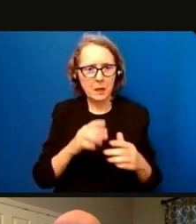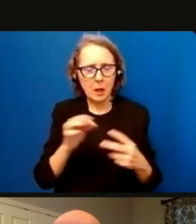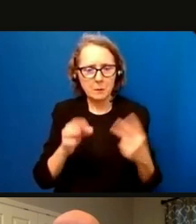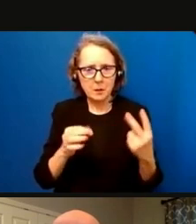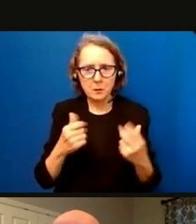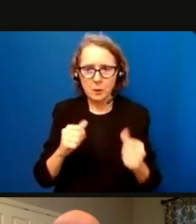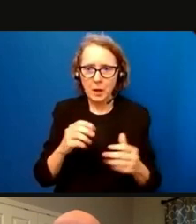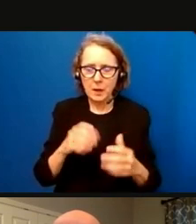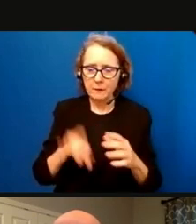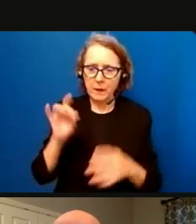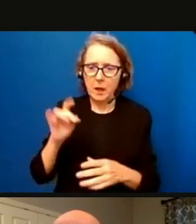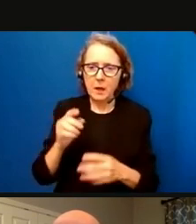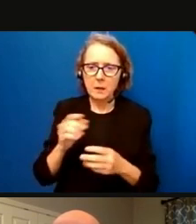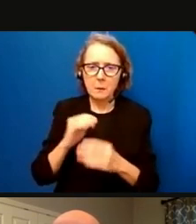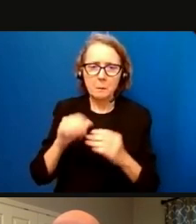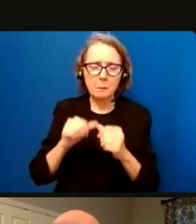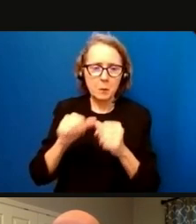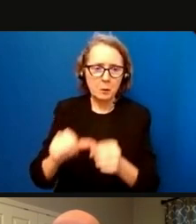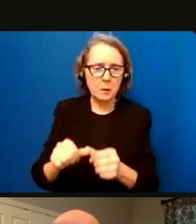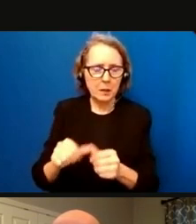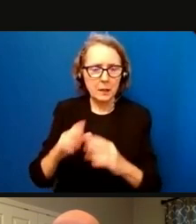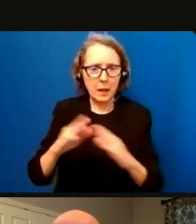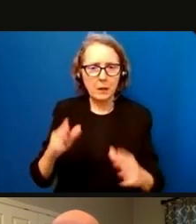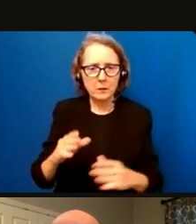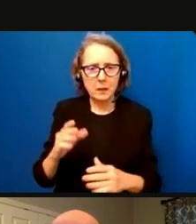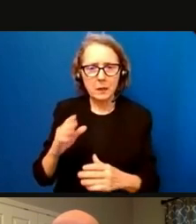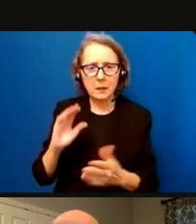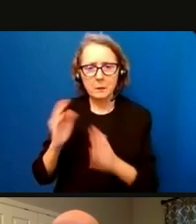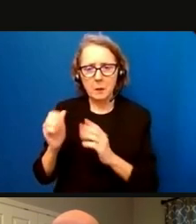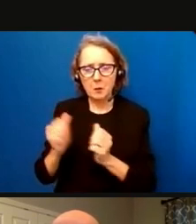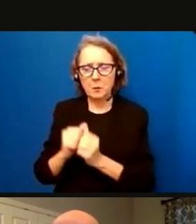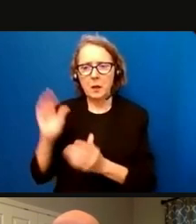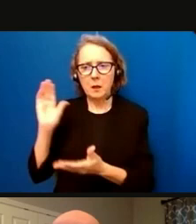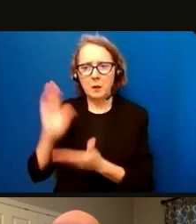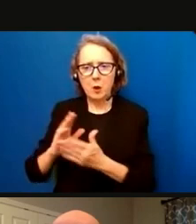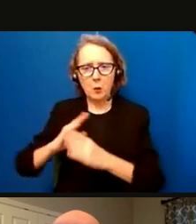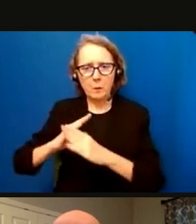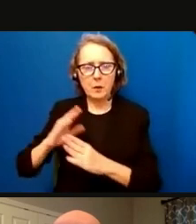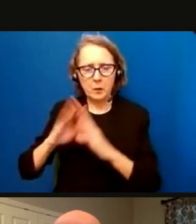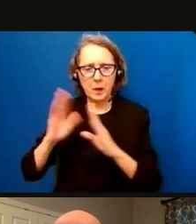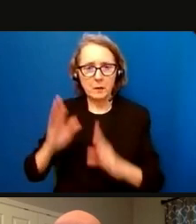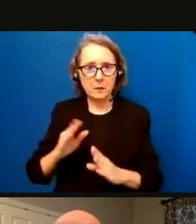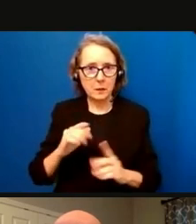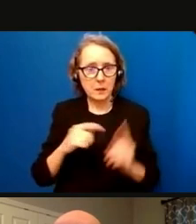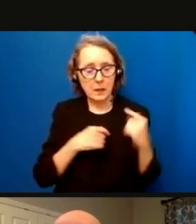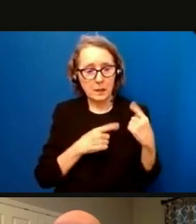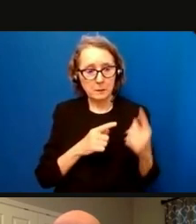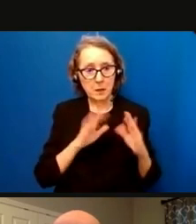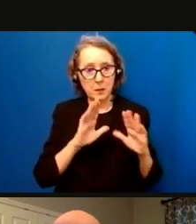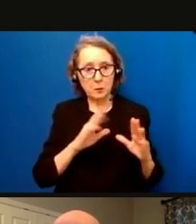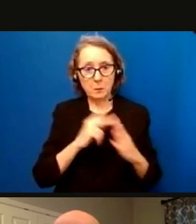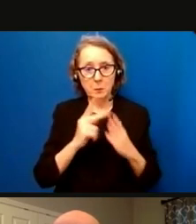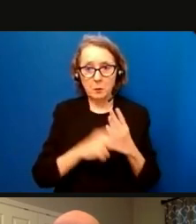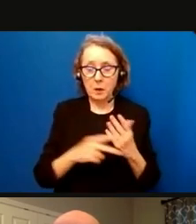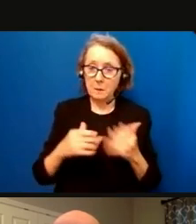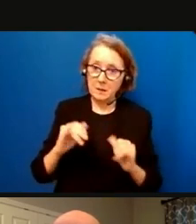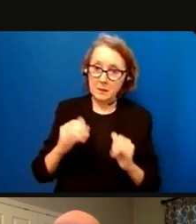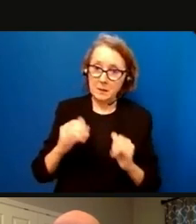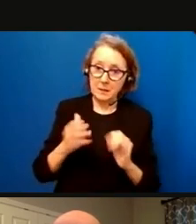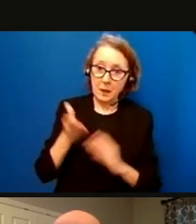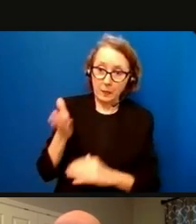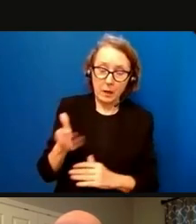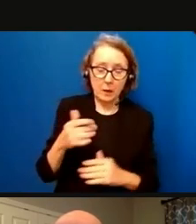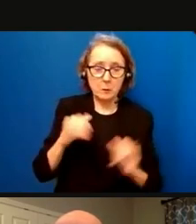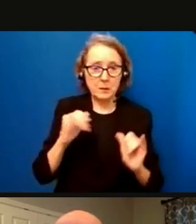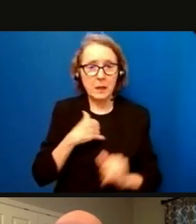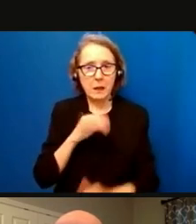supportive or housing first, low barrier housing. It has been a great program. It's still in play. We still have